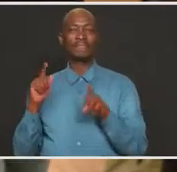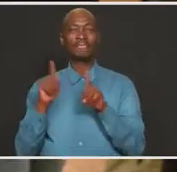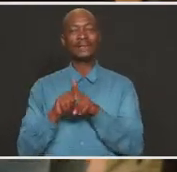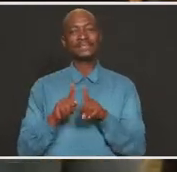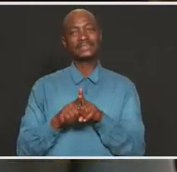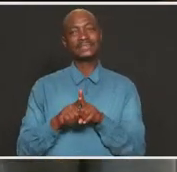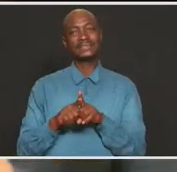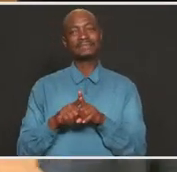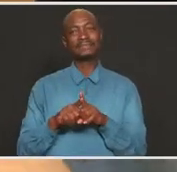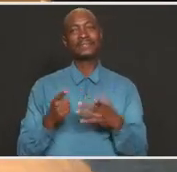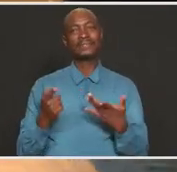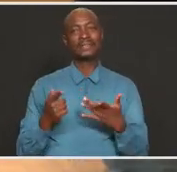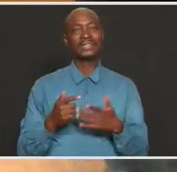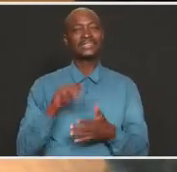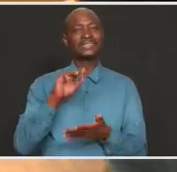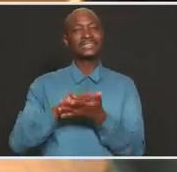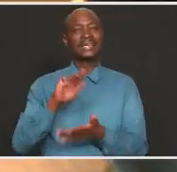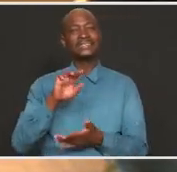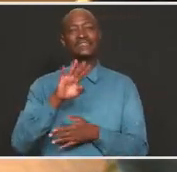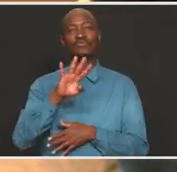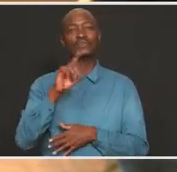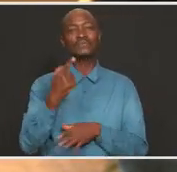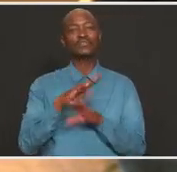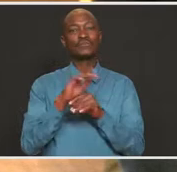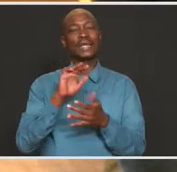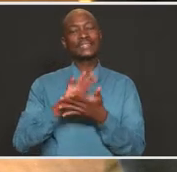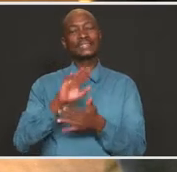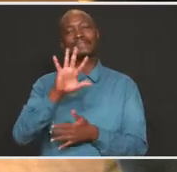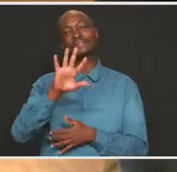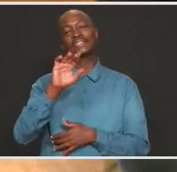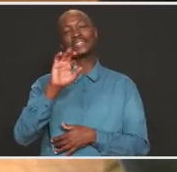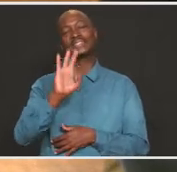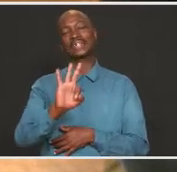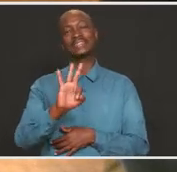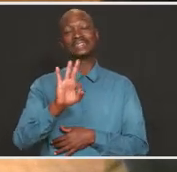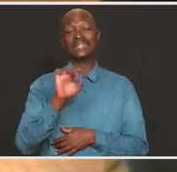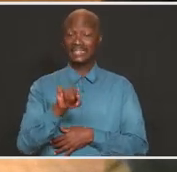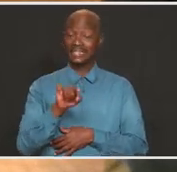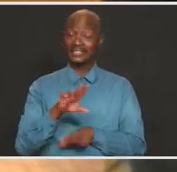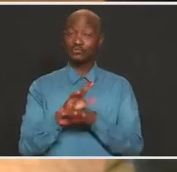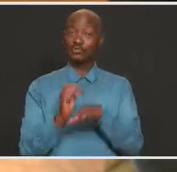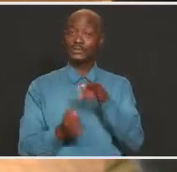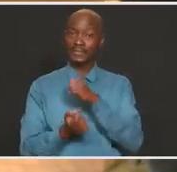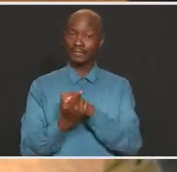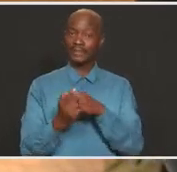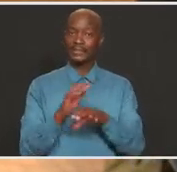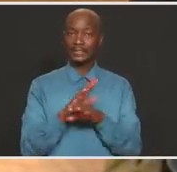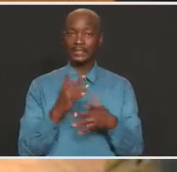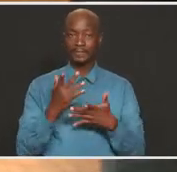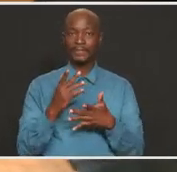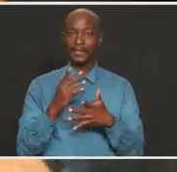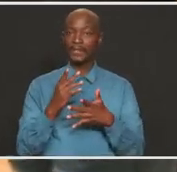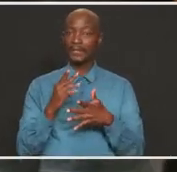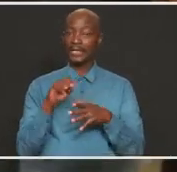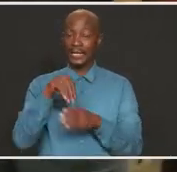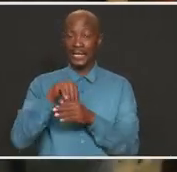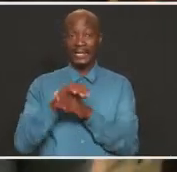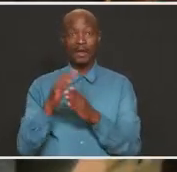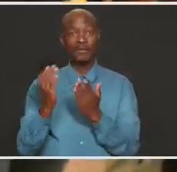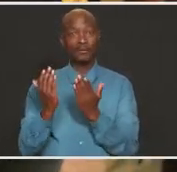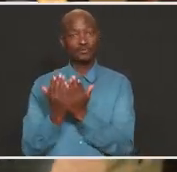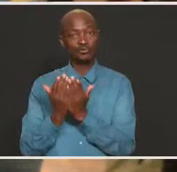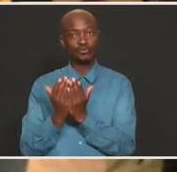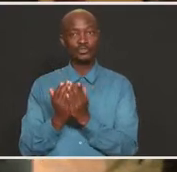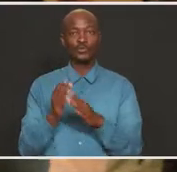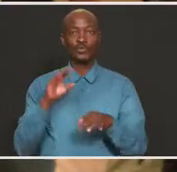as act 47 of 1953 and if this is what is happening initially in our schools we are